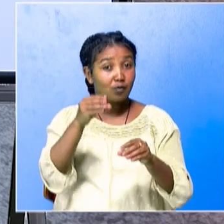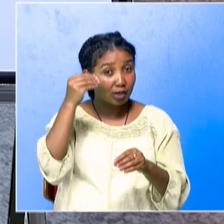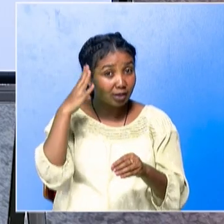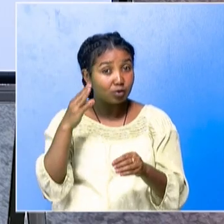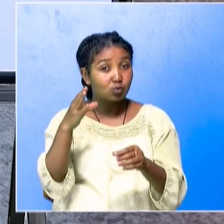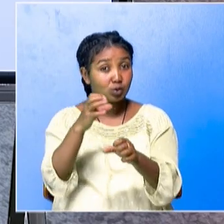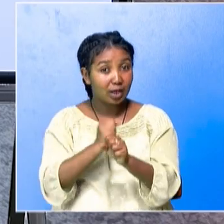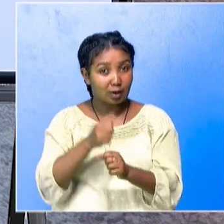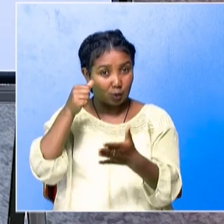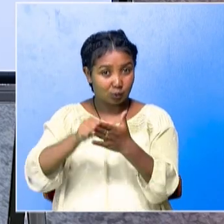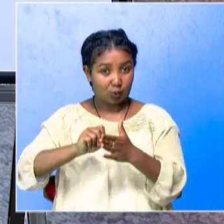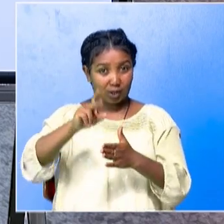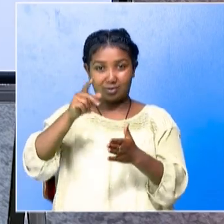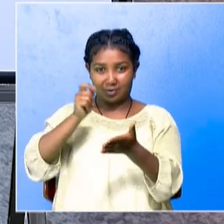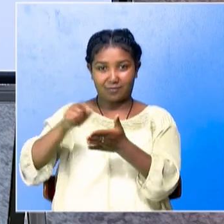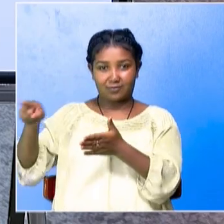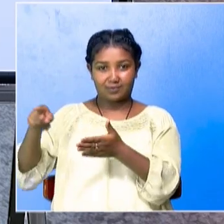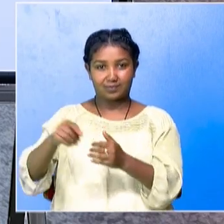to take a note.